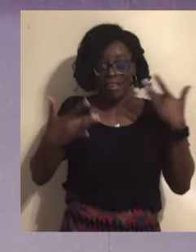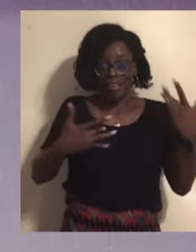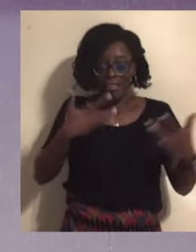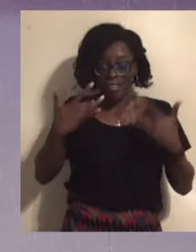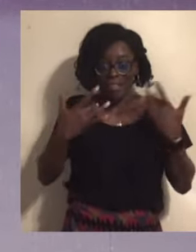time of great impartation and a time of great celebration. So we ask you to come and join us from 6:30 to 8. And